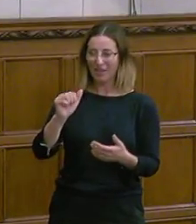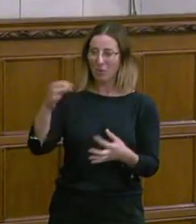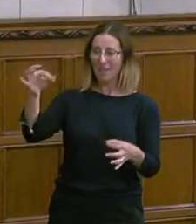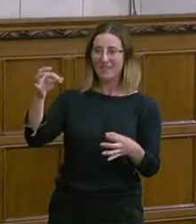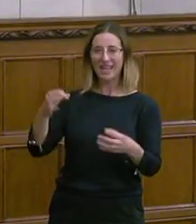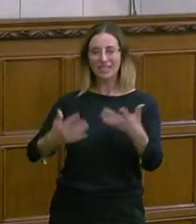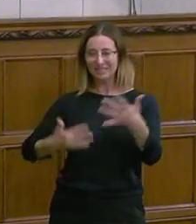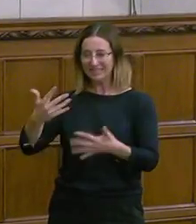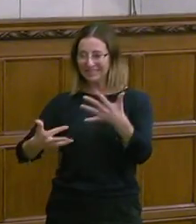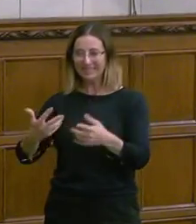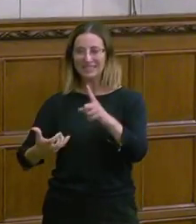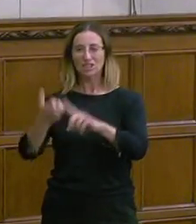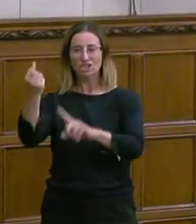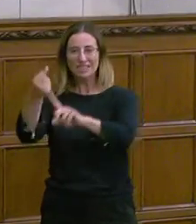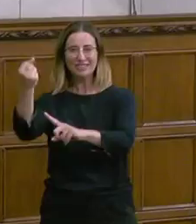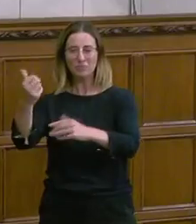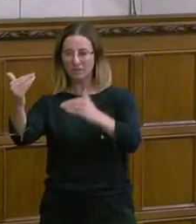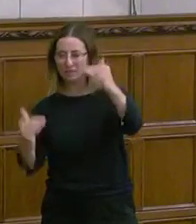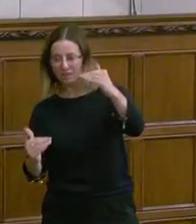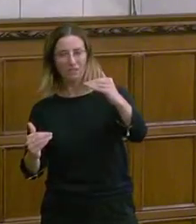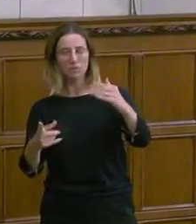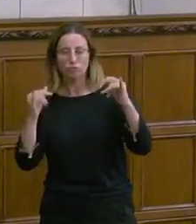simply because the provision wasn't next to them. That is wrong.